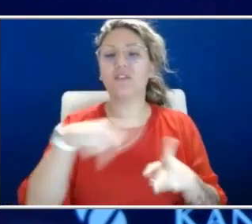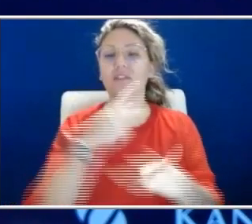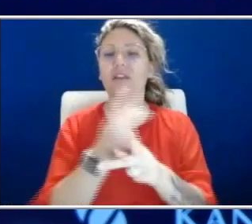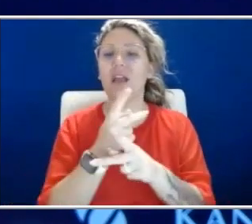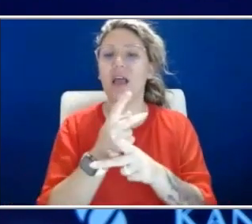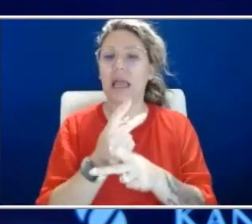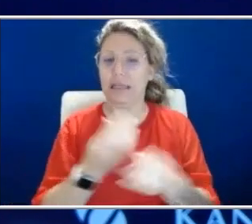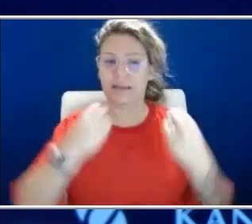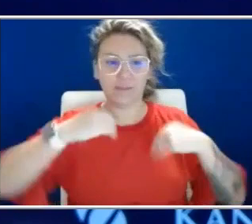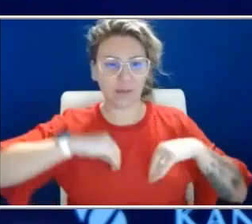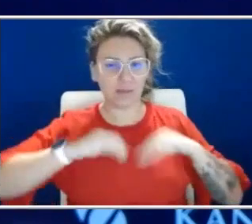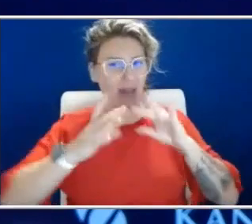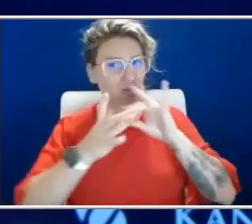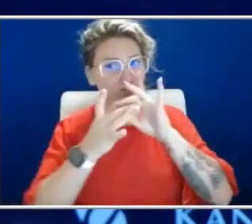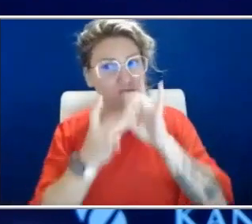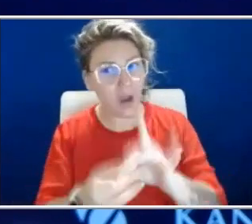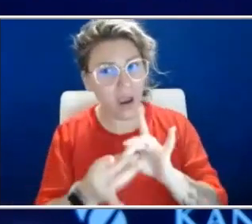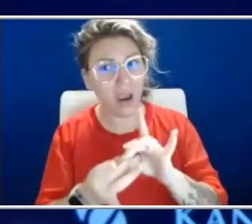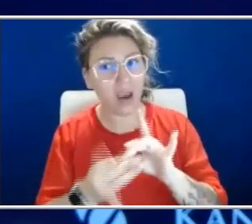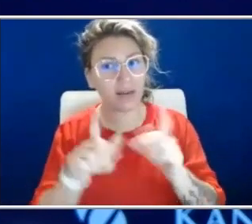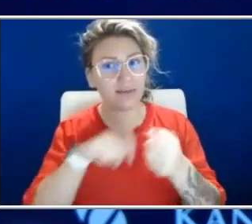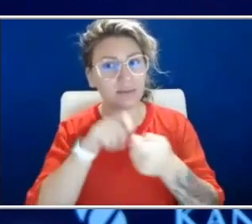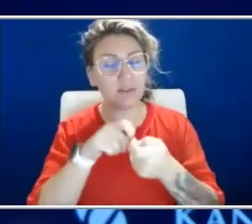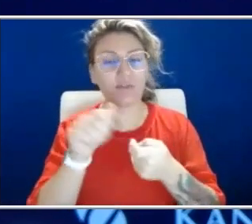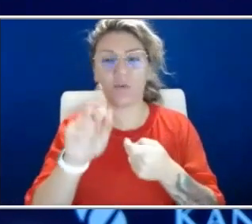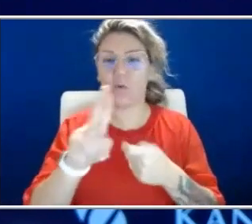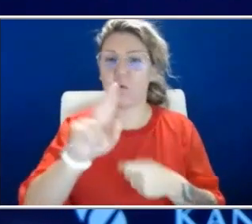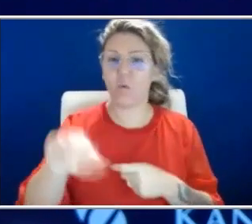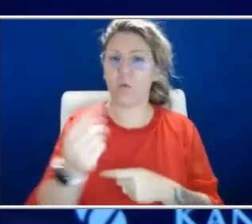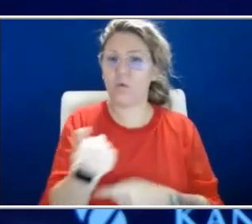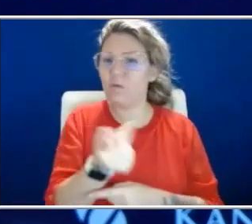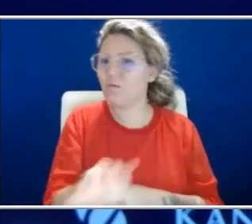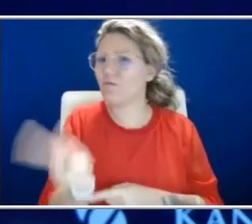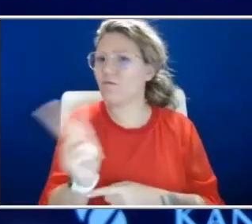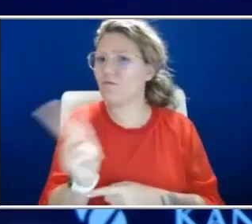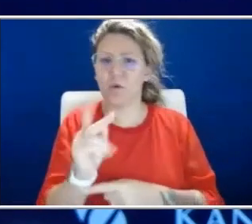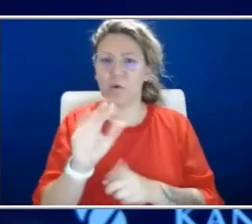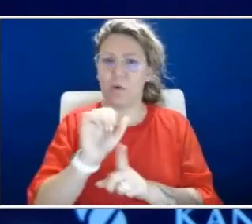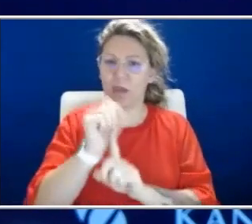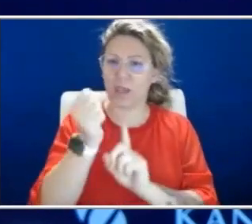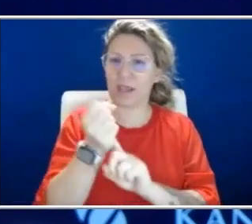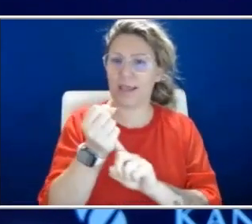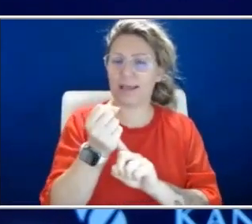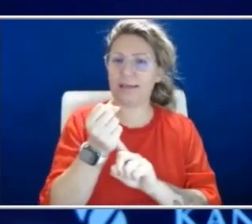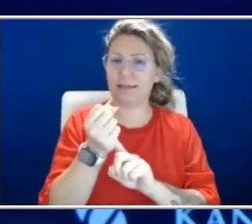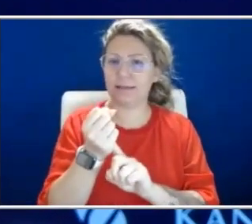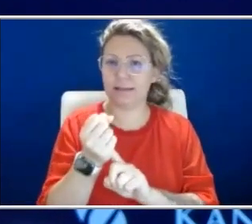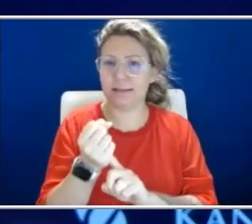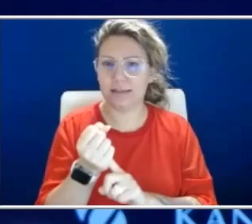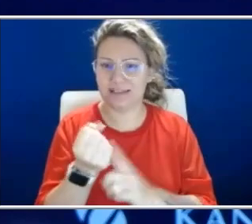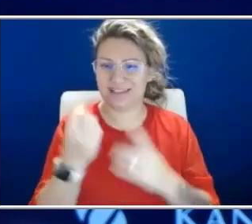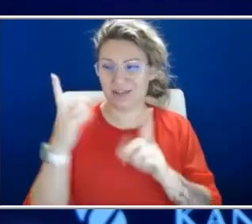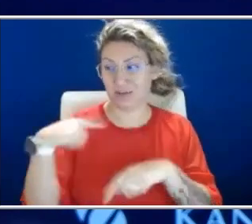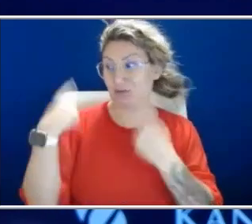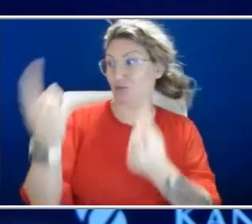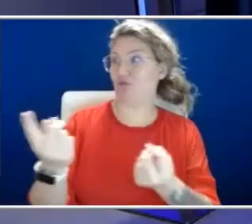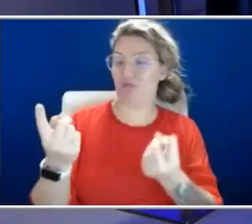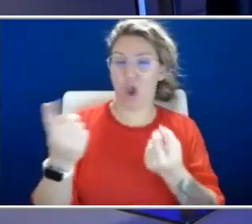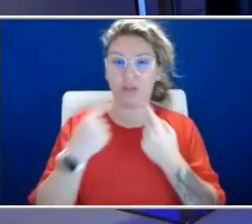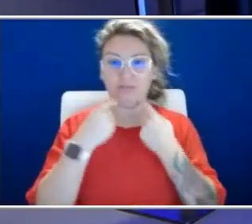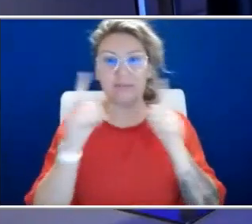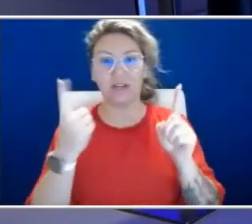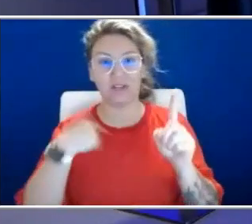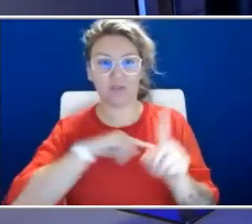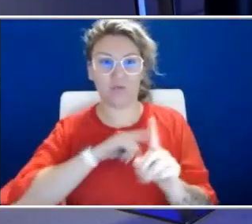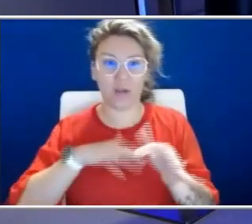with. But really, there's only been a few case reports, I think, that have come out at this point. So we're all playing catch up to that, I